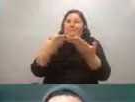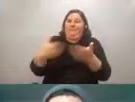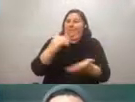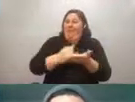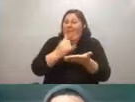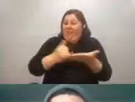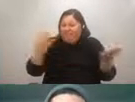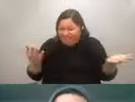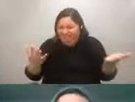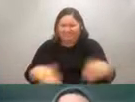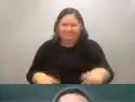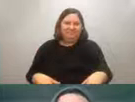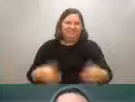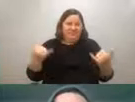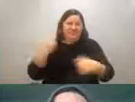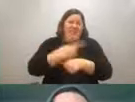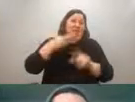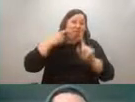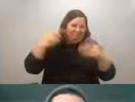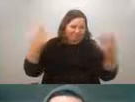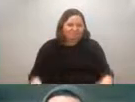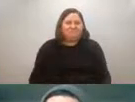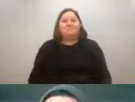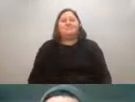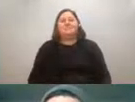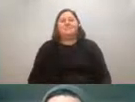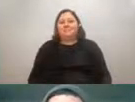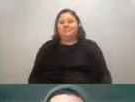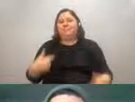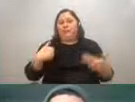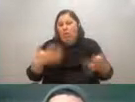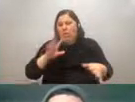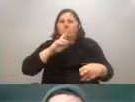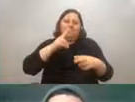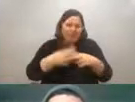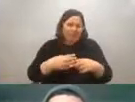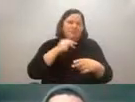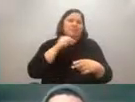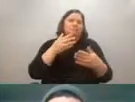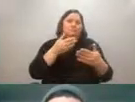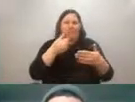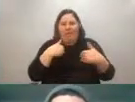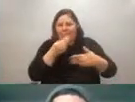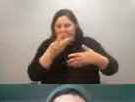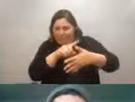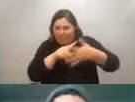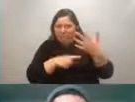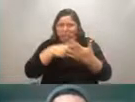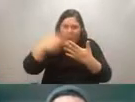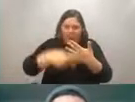um so as i said we now offer a number of things um public art programming